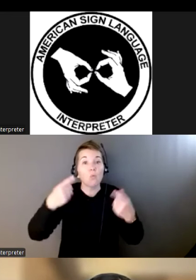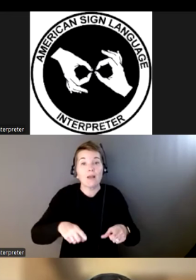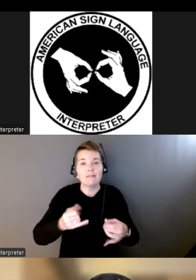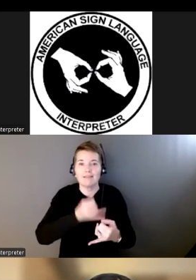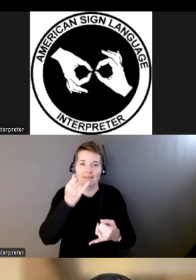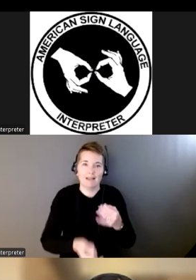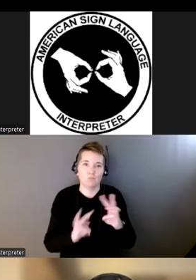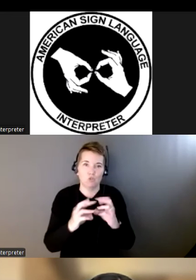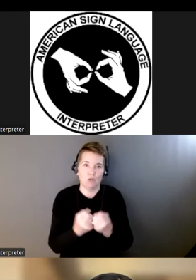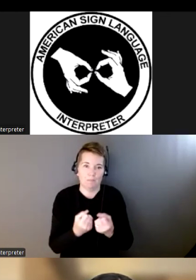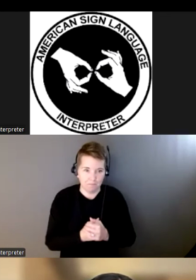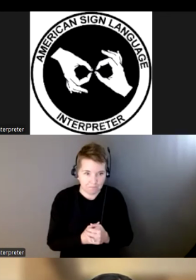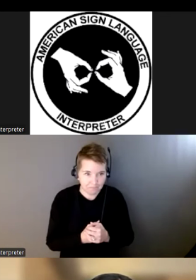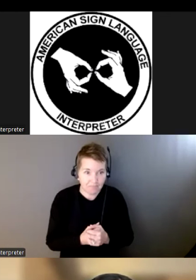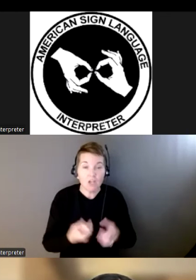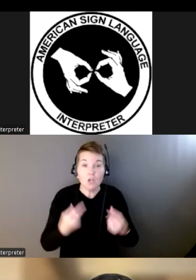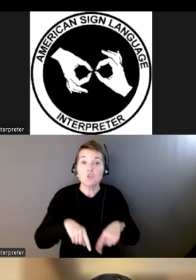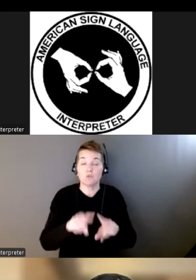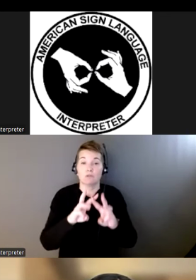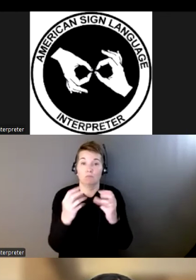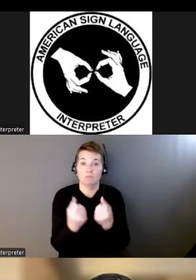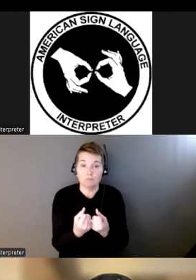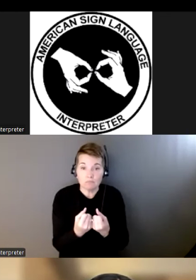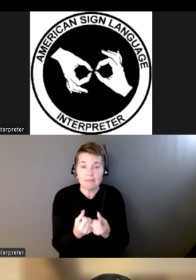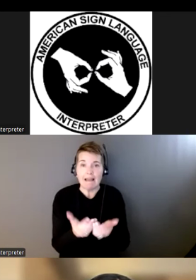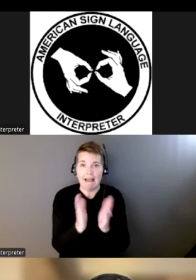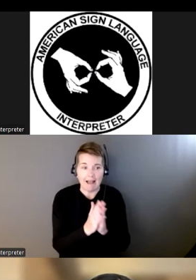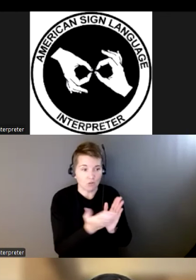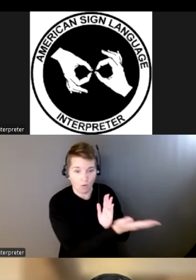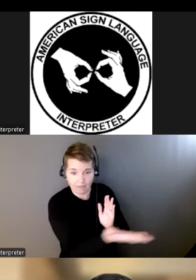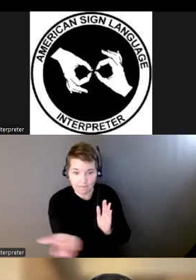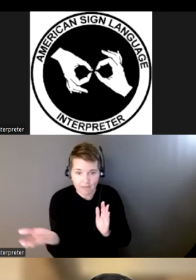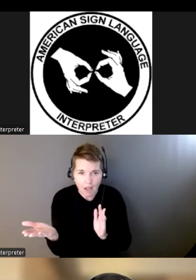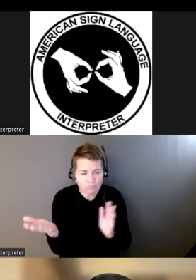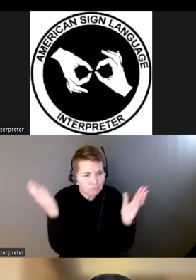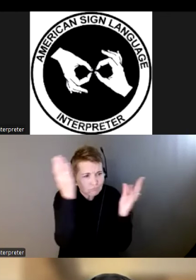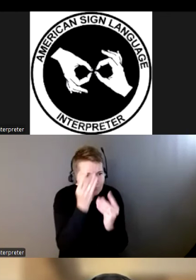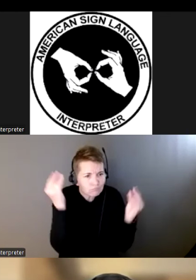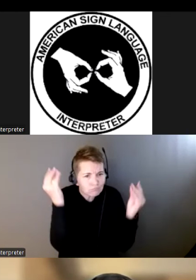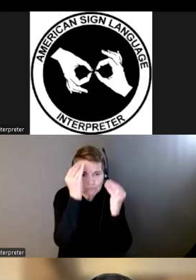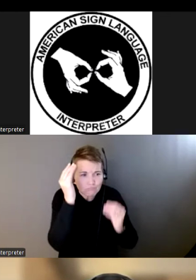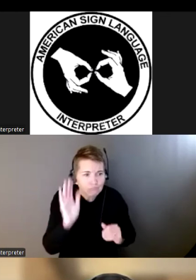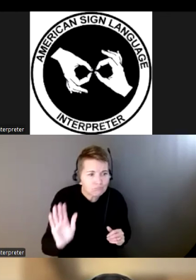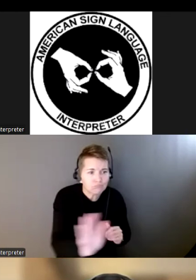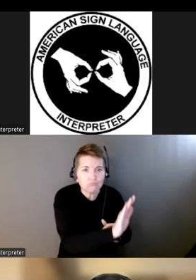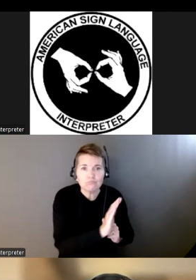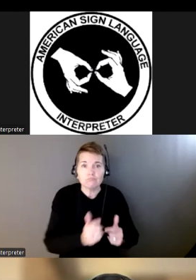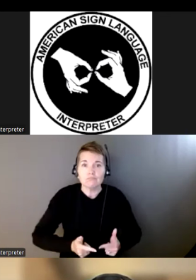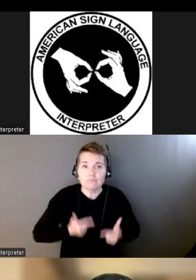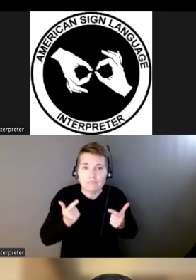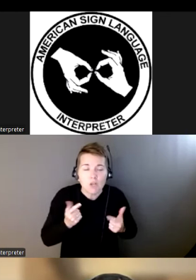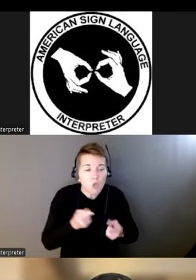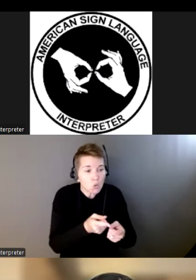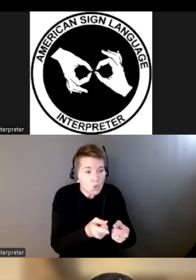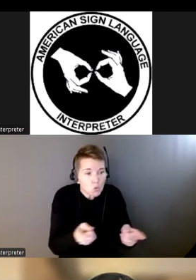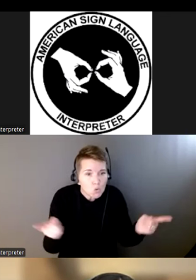During these sessions at the library, we asked the participants to reflect on their own current lives and what they would depict in their